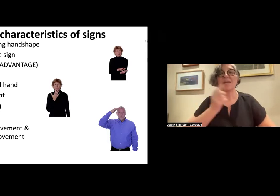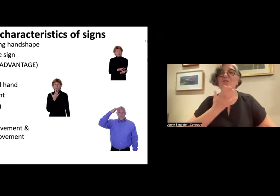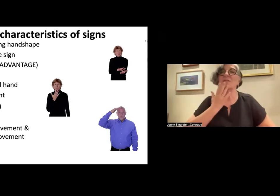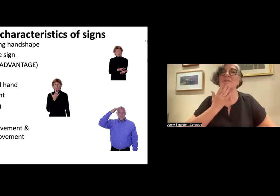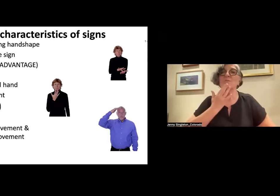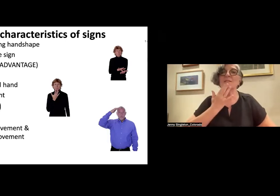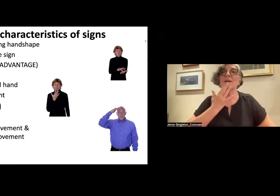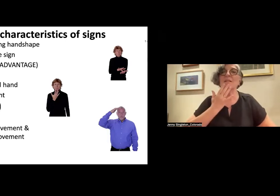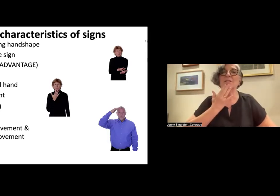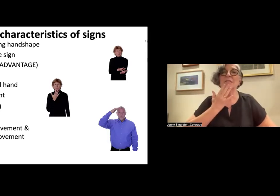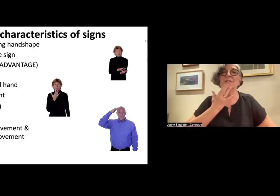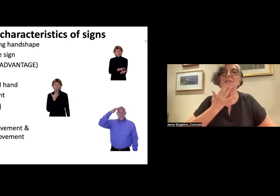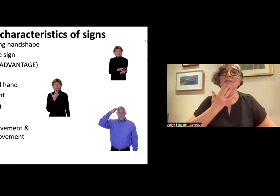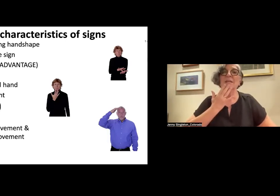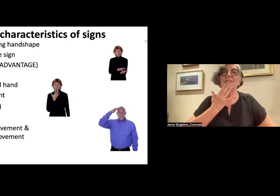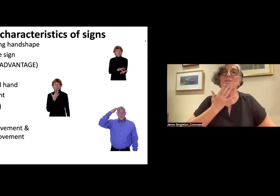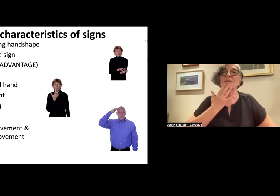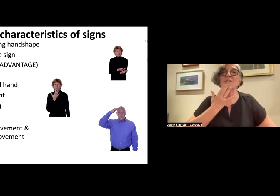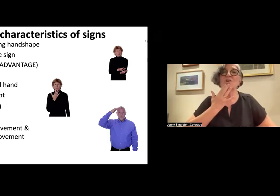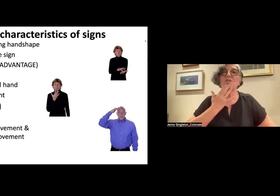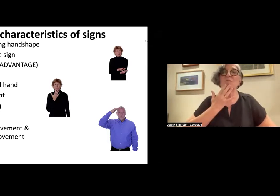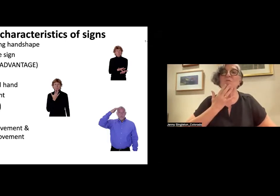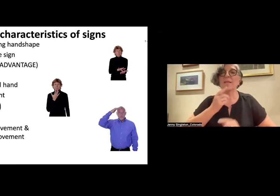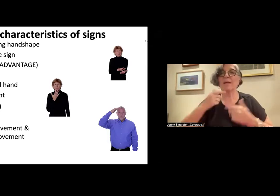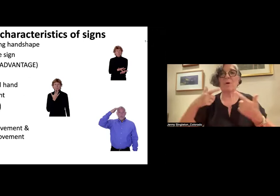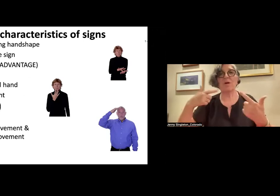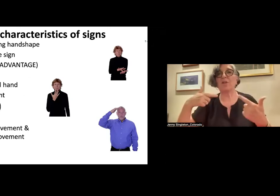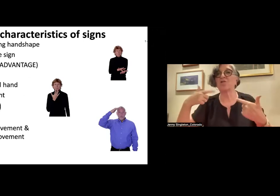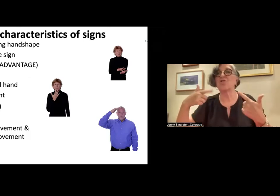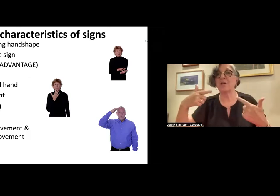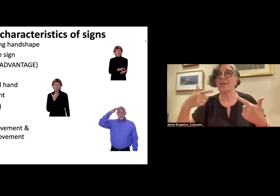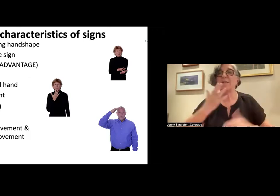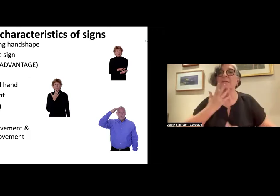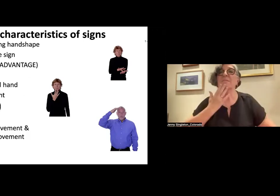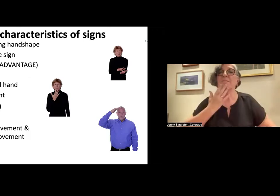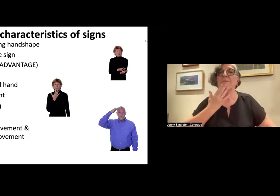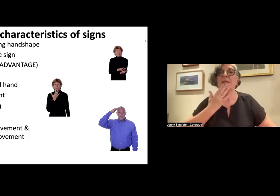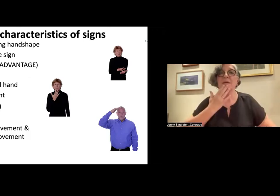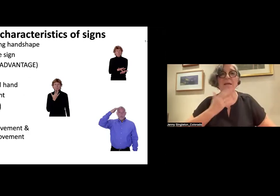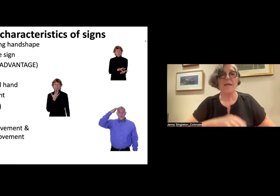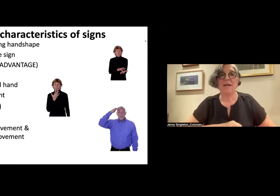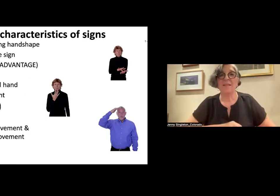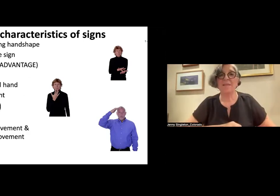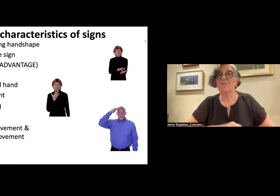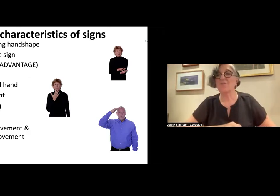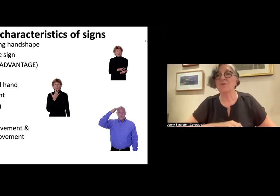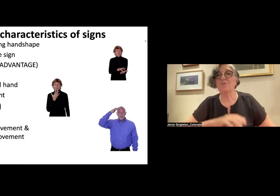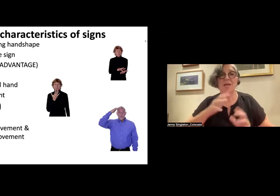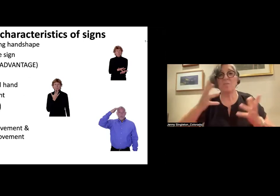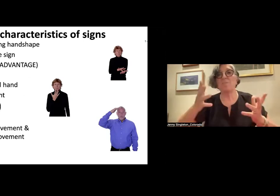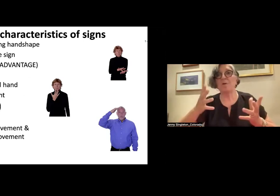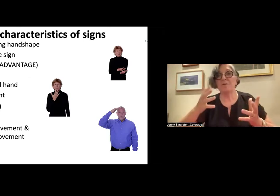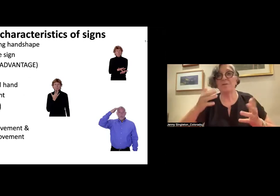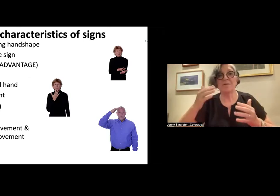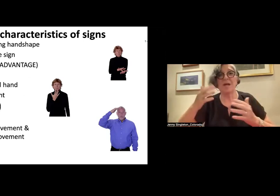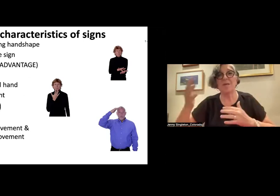take advantage. This one is color. And so there's internal movement, like what we call a trill. Okay. And then there's also, it